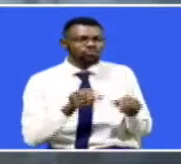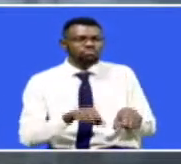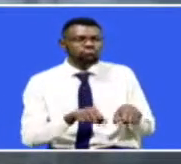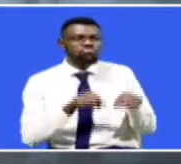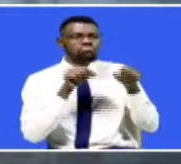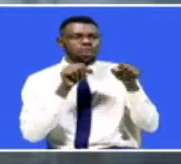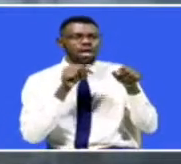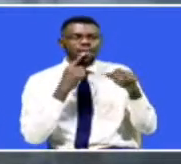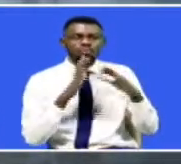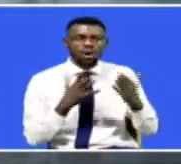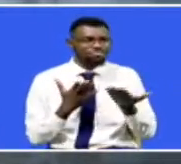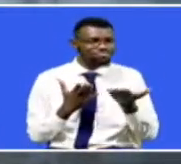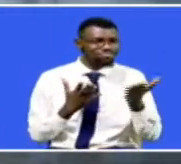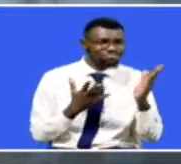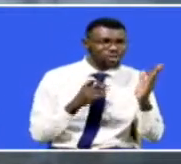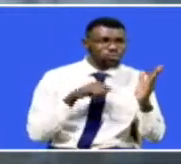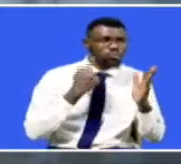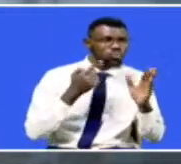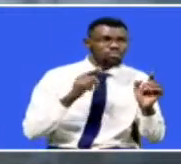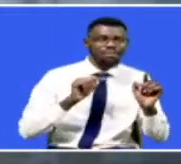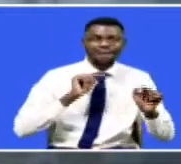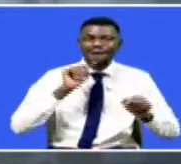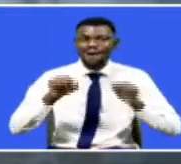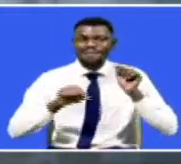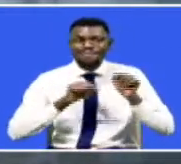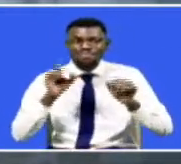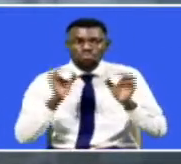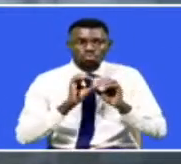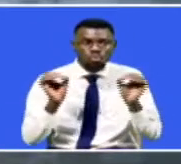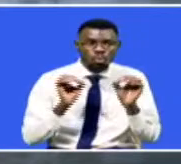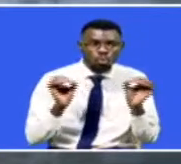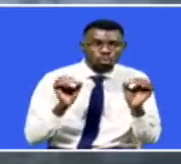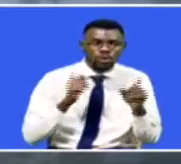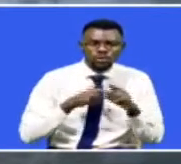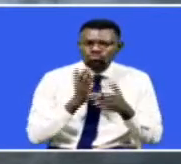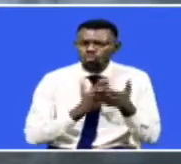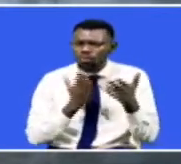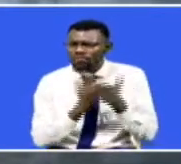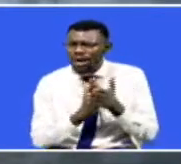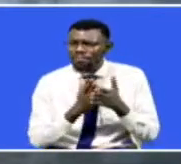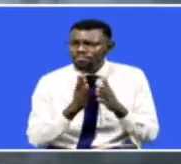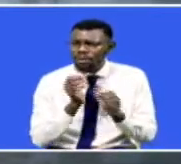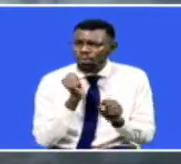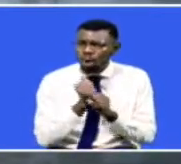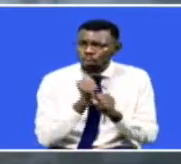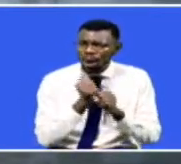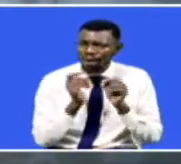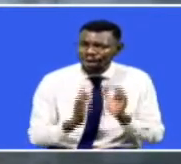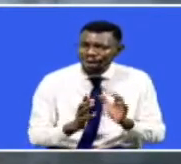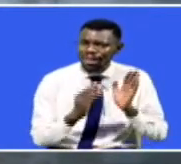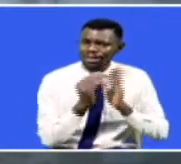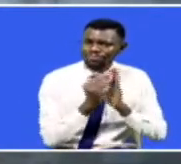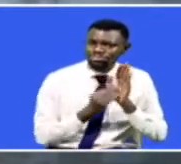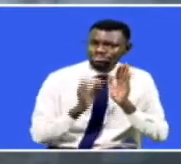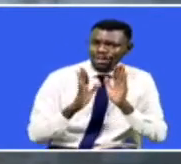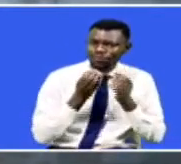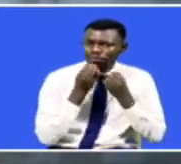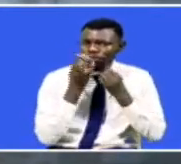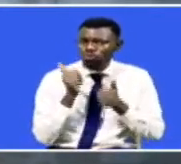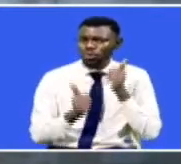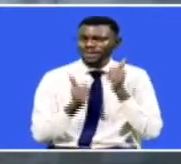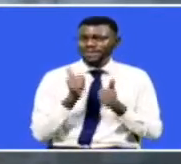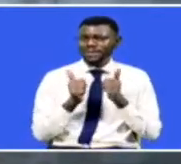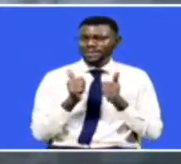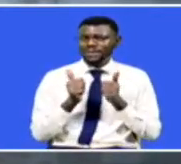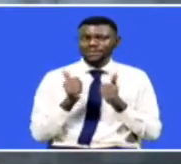those who failed to turn up for their headcount during the verification of employees' details conducted by Human Resource Audit Task Force in November